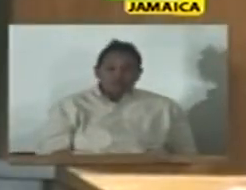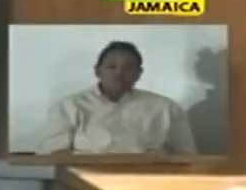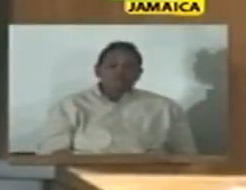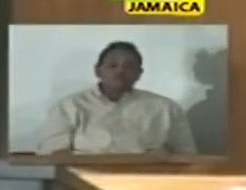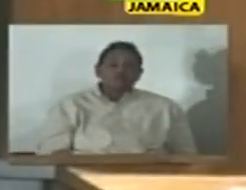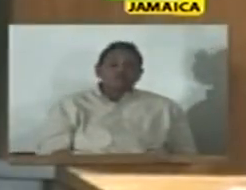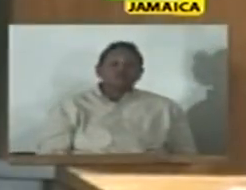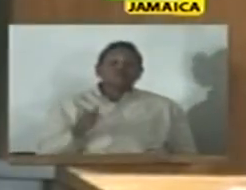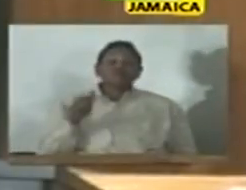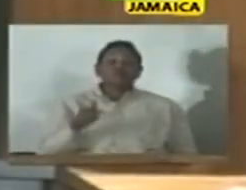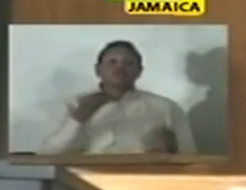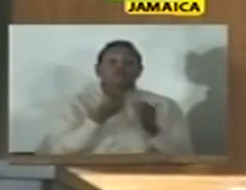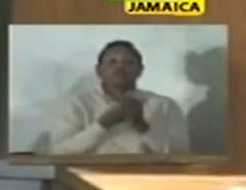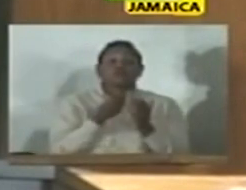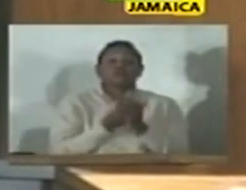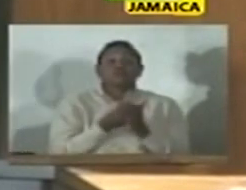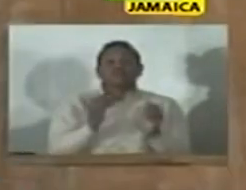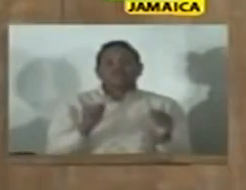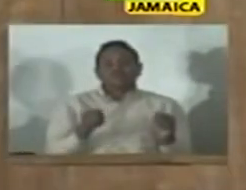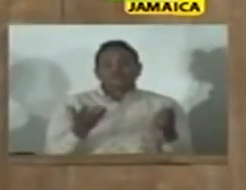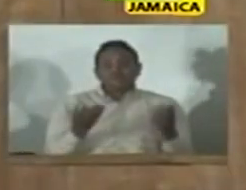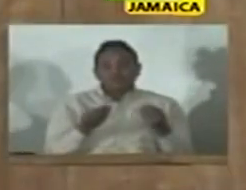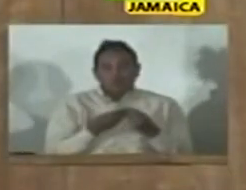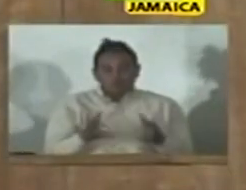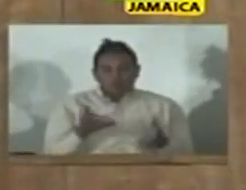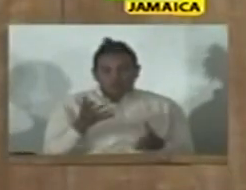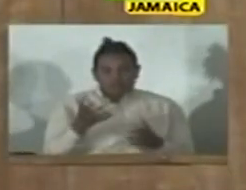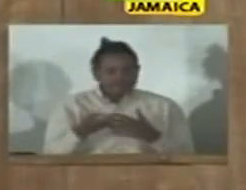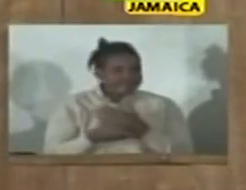This money could go down the drain.